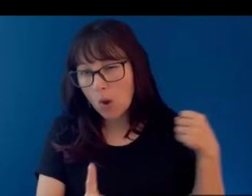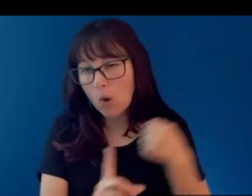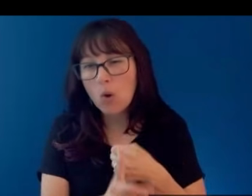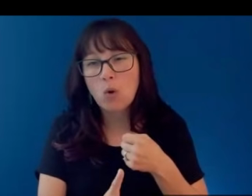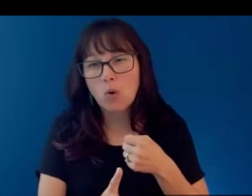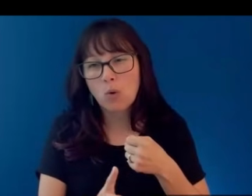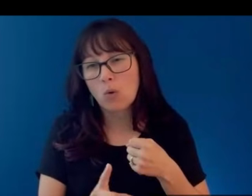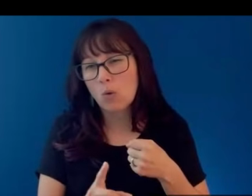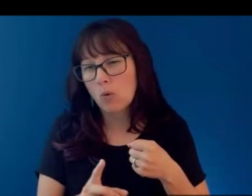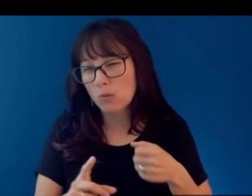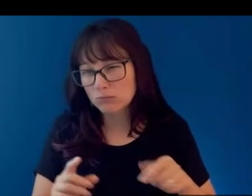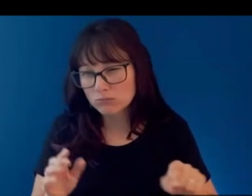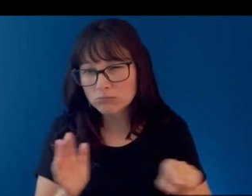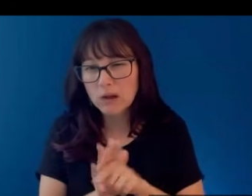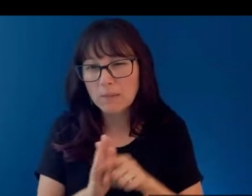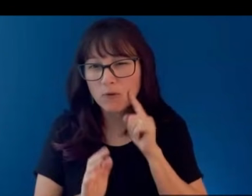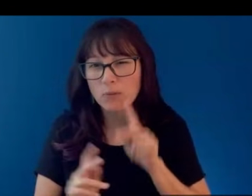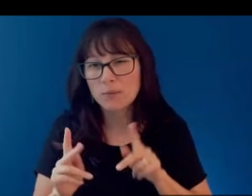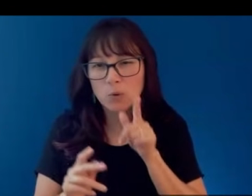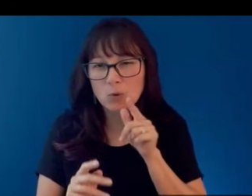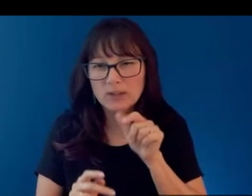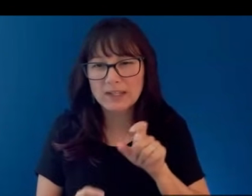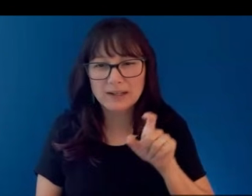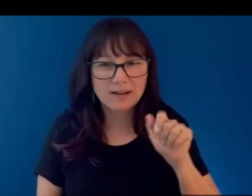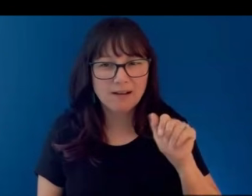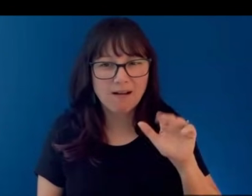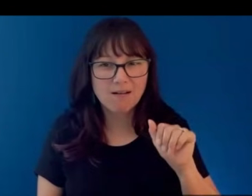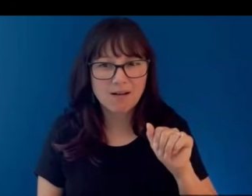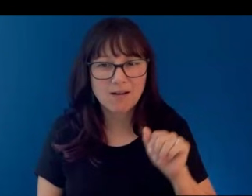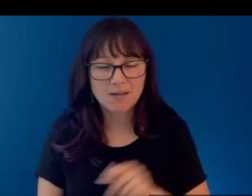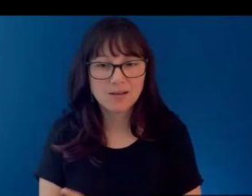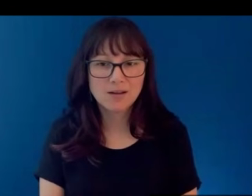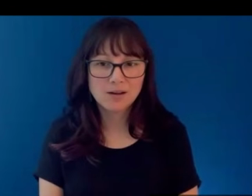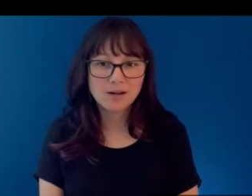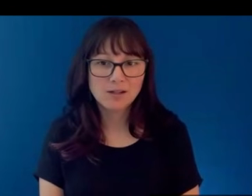needed ACA for their health care.